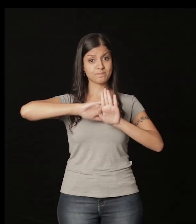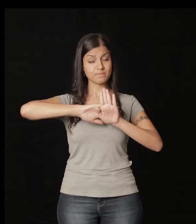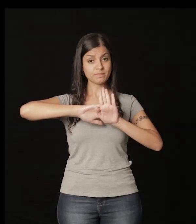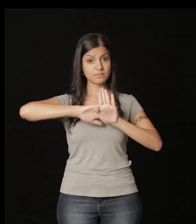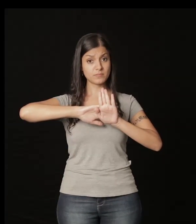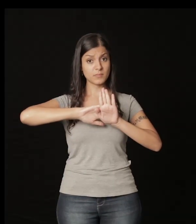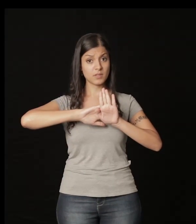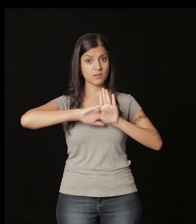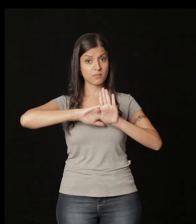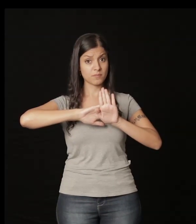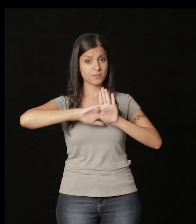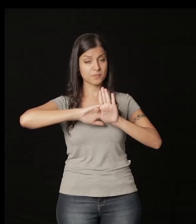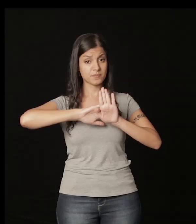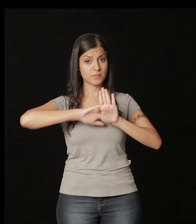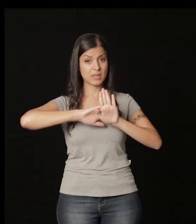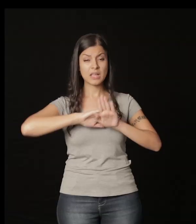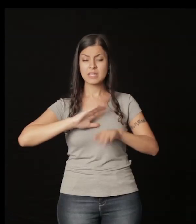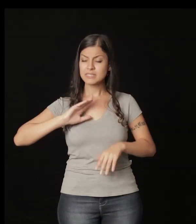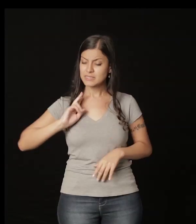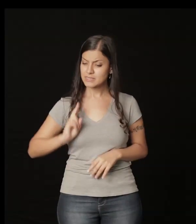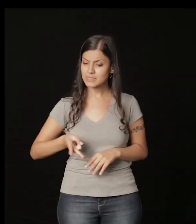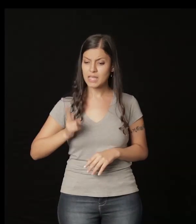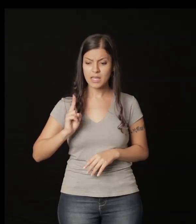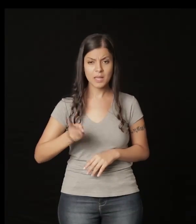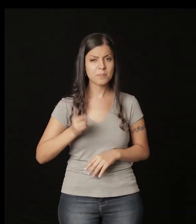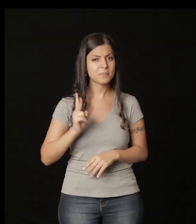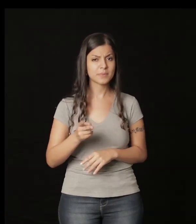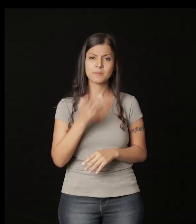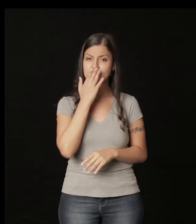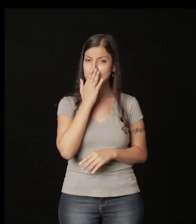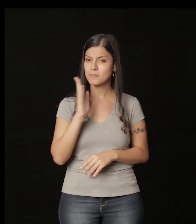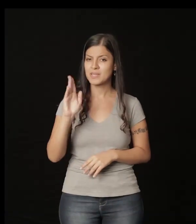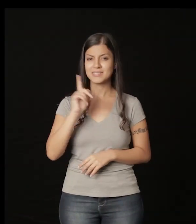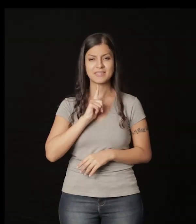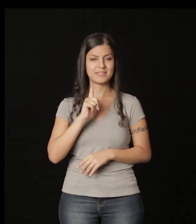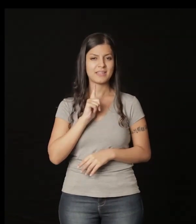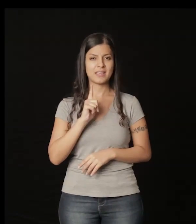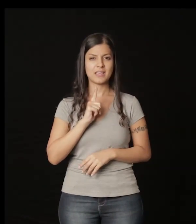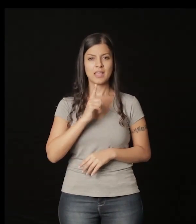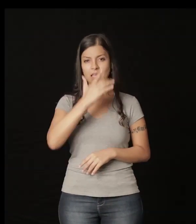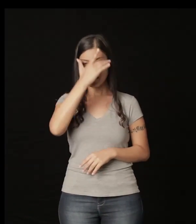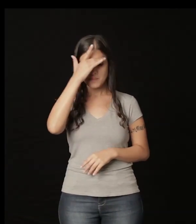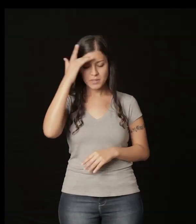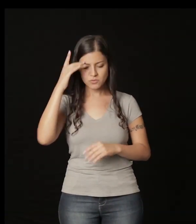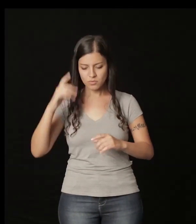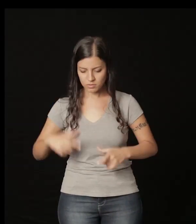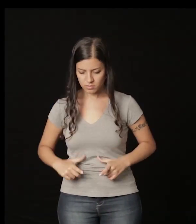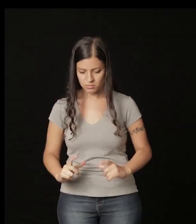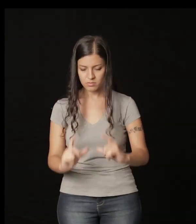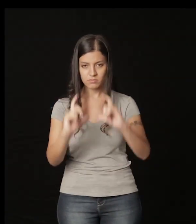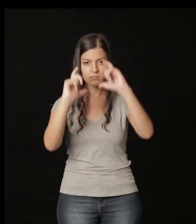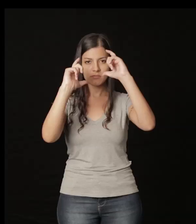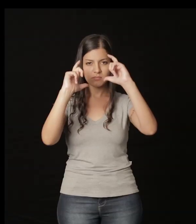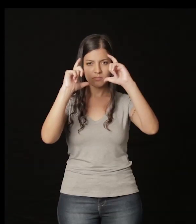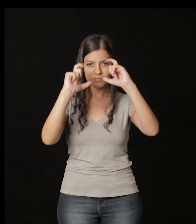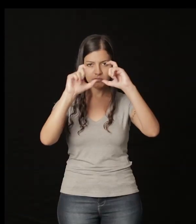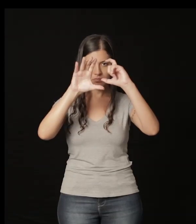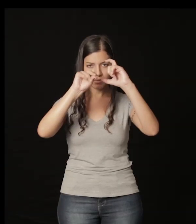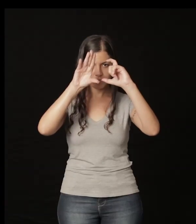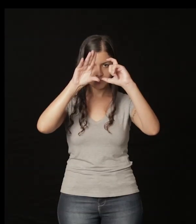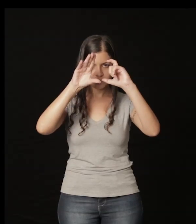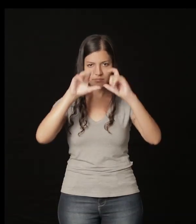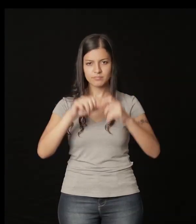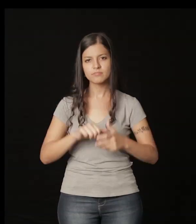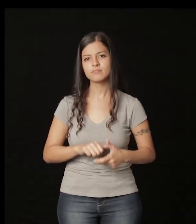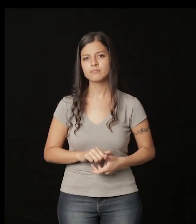promise. It's a hidden promise that I think happens every time somebody picks up a camera and takes a picture. And